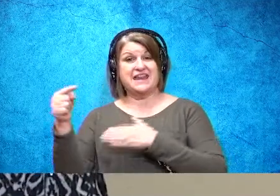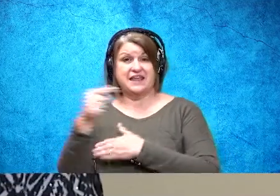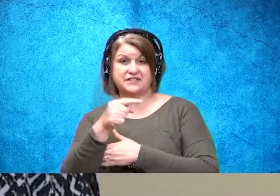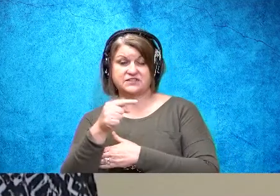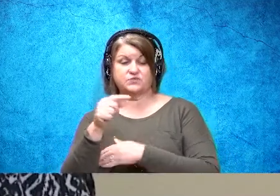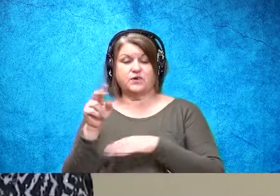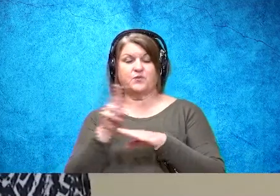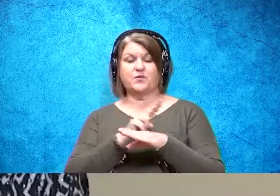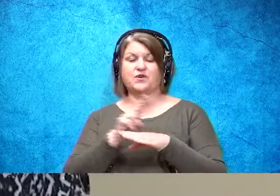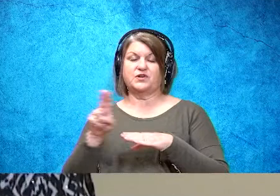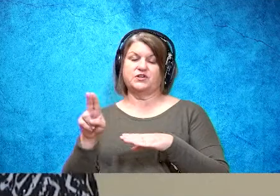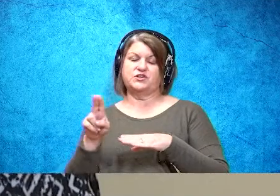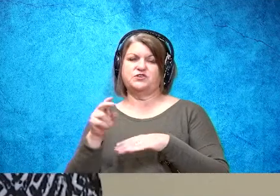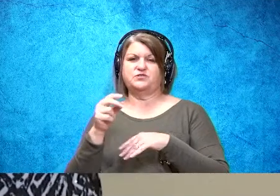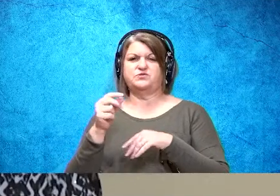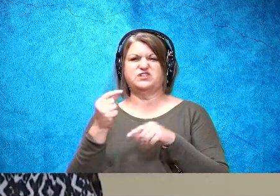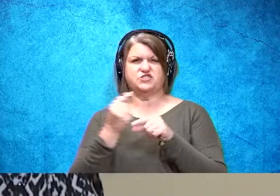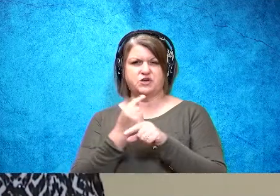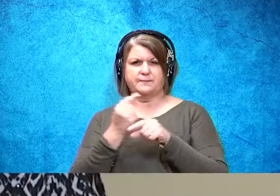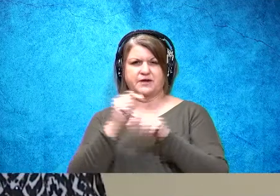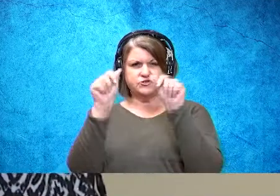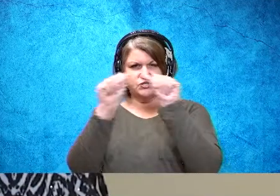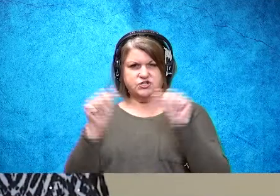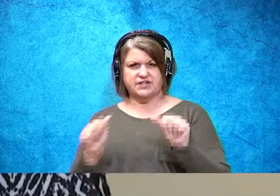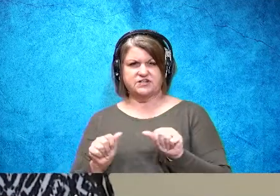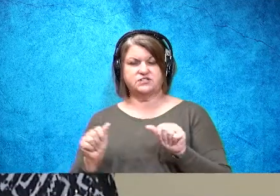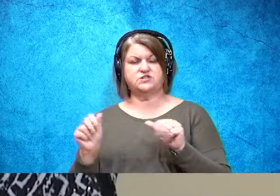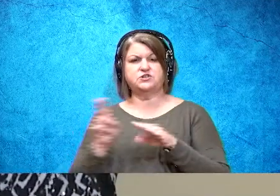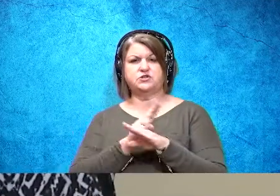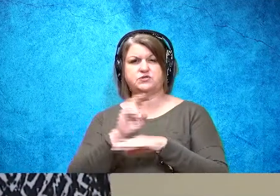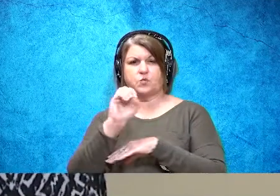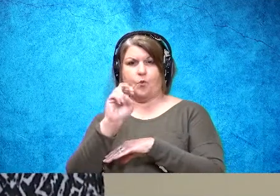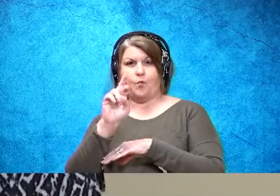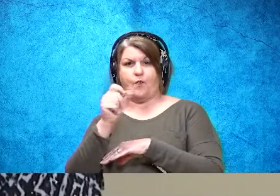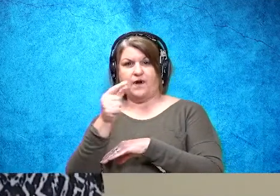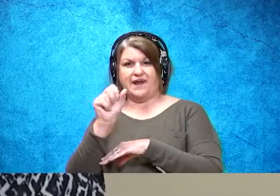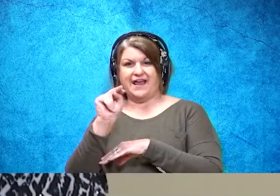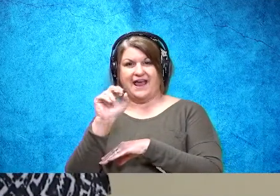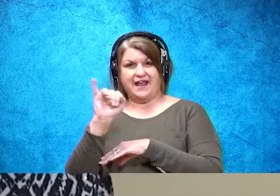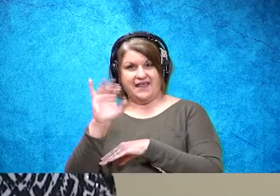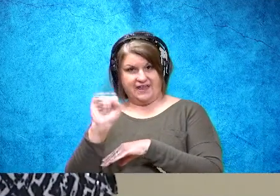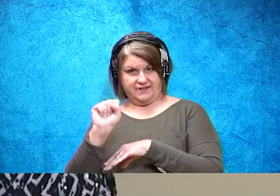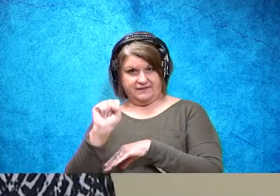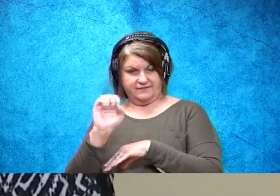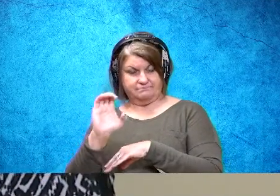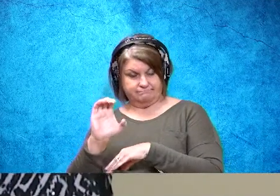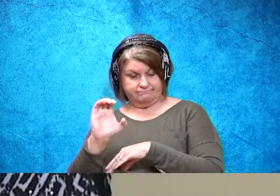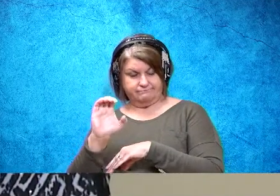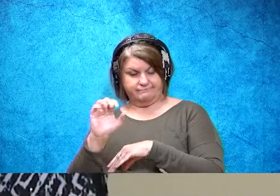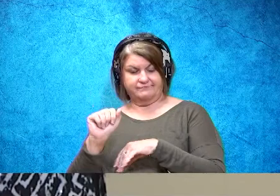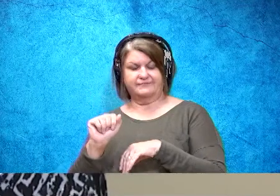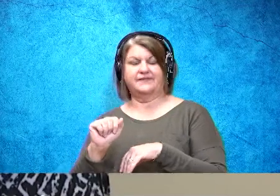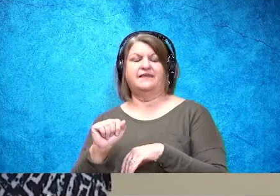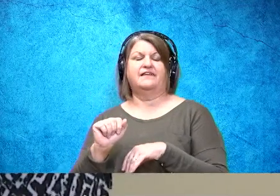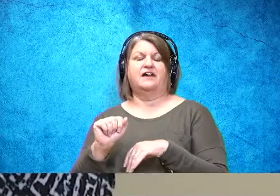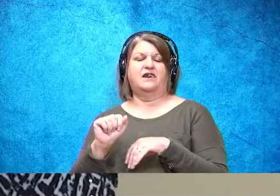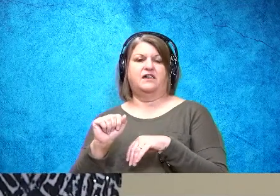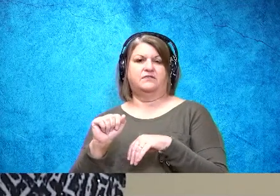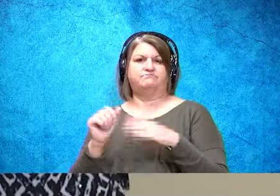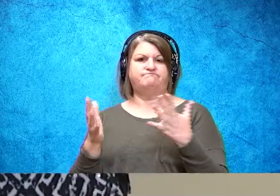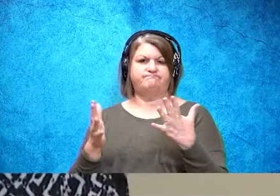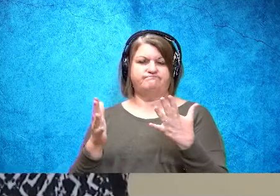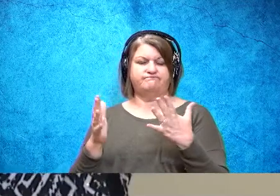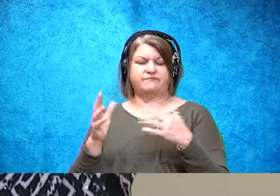an organic shape. An organic shape is a shape from nature. So we're going to actually draw an animal using geometric shapes